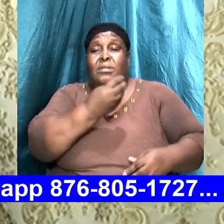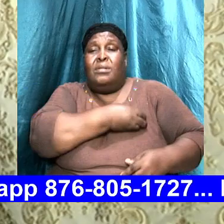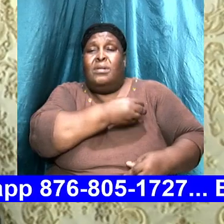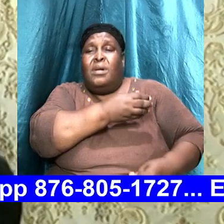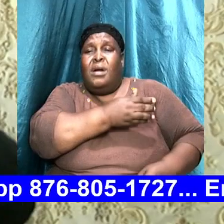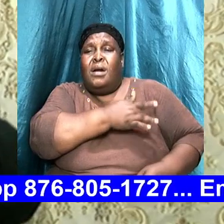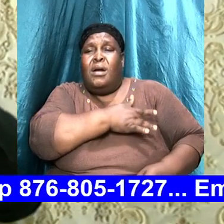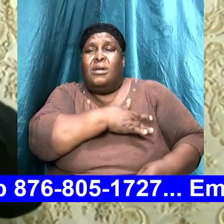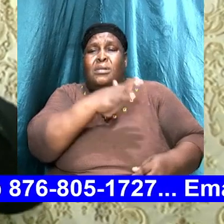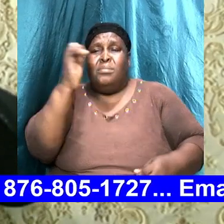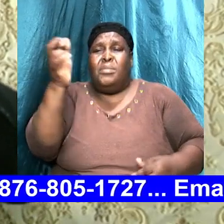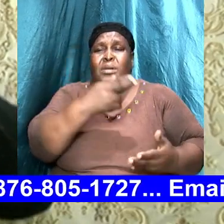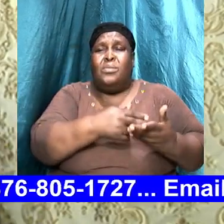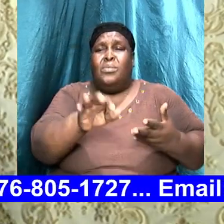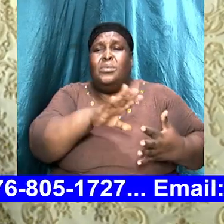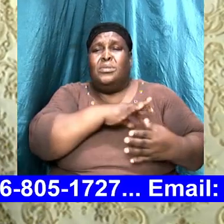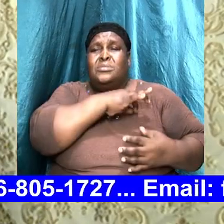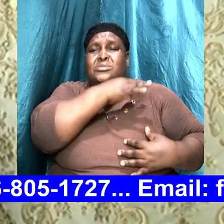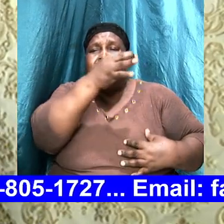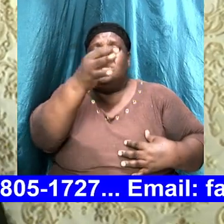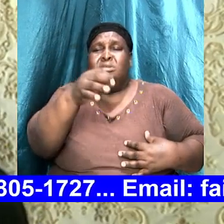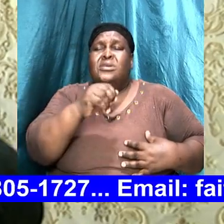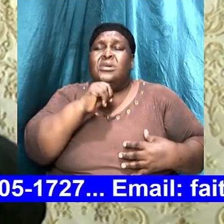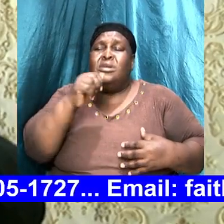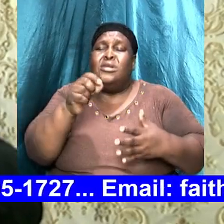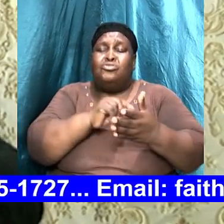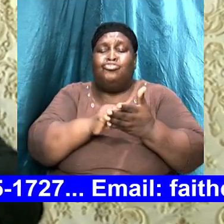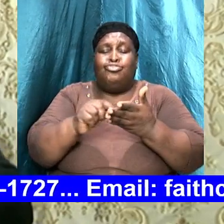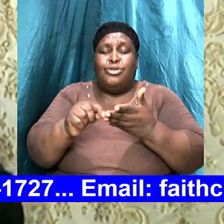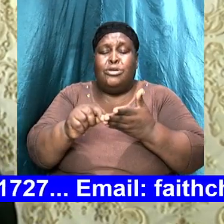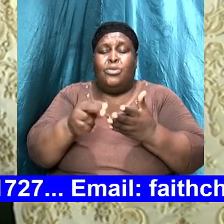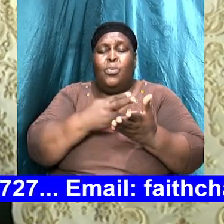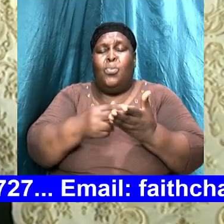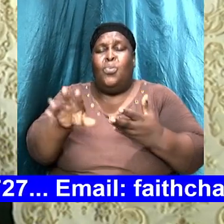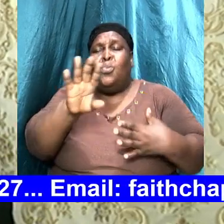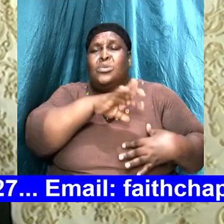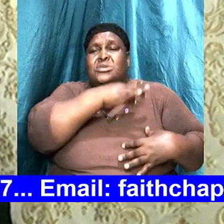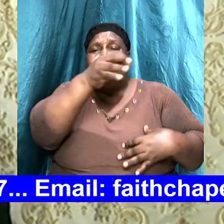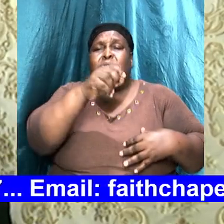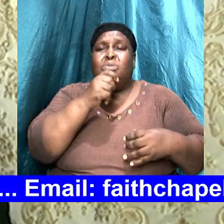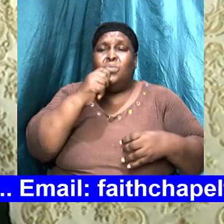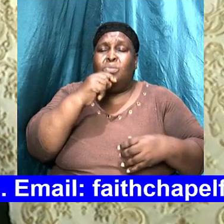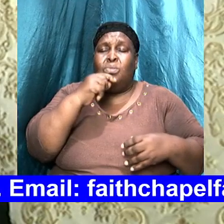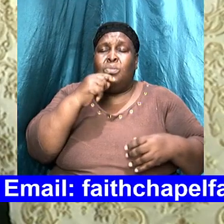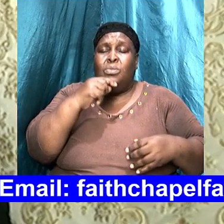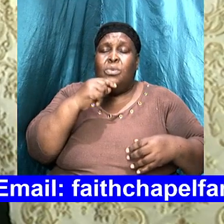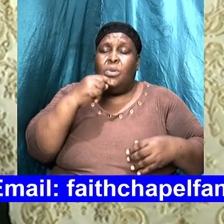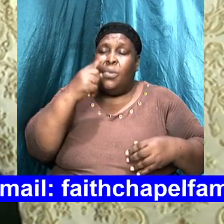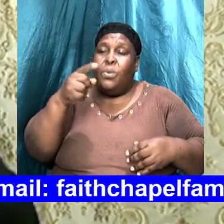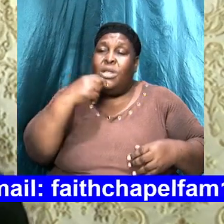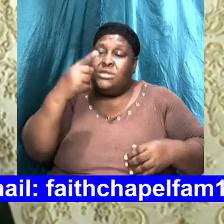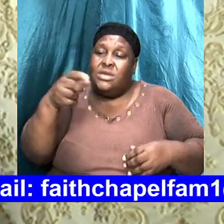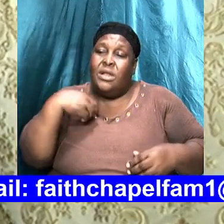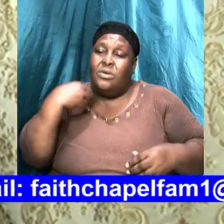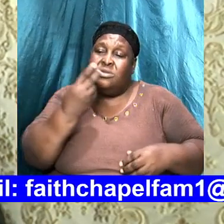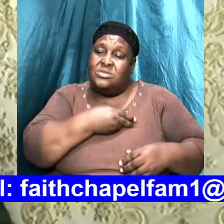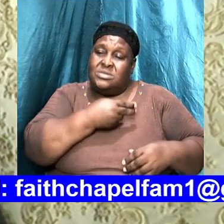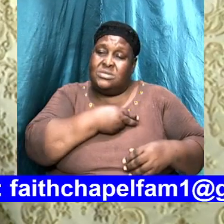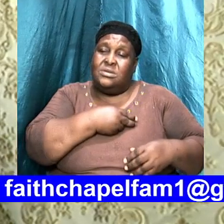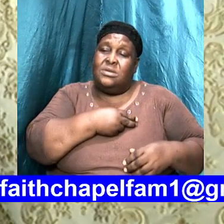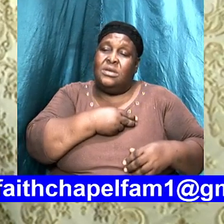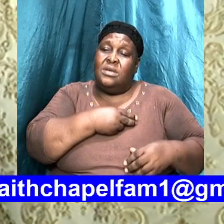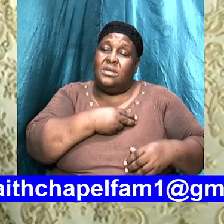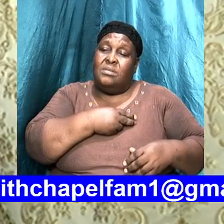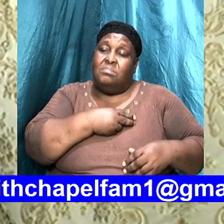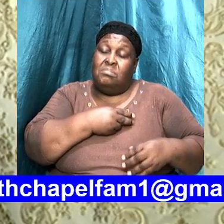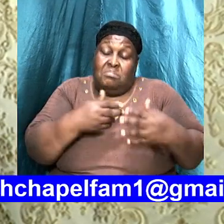and if it's not written in the Bible the Holy Ghost will convict us so you might not see it word for